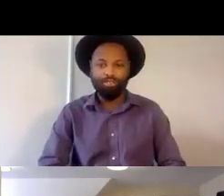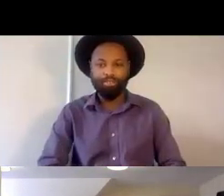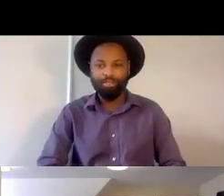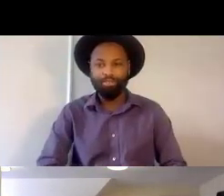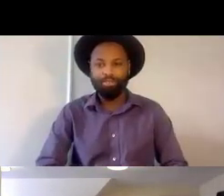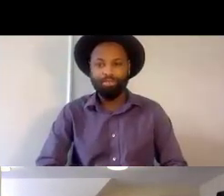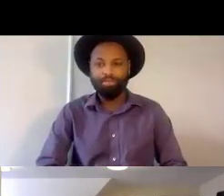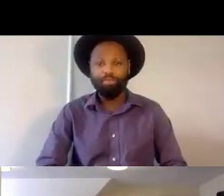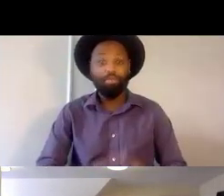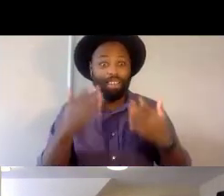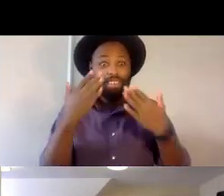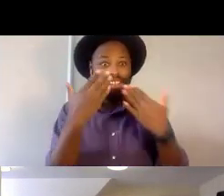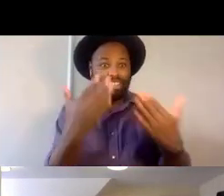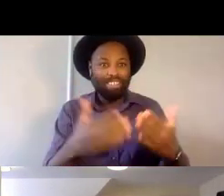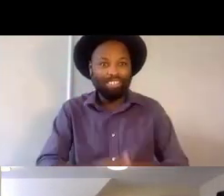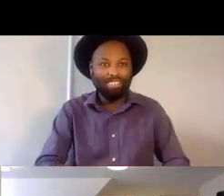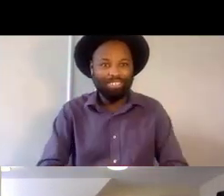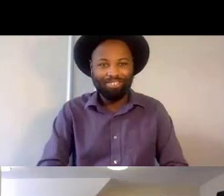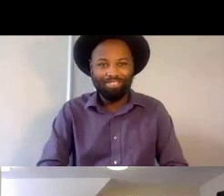So thank you.